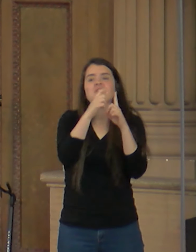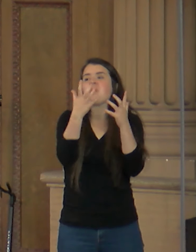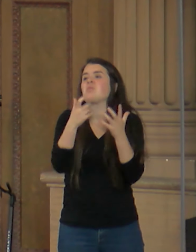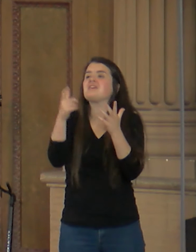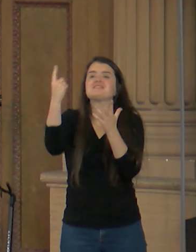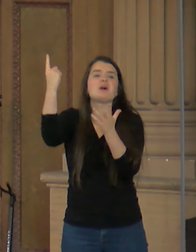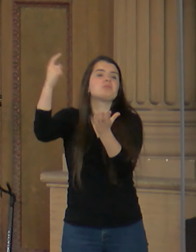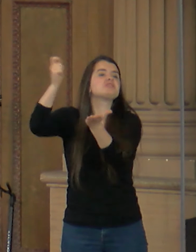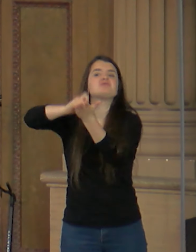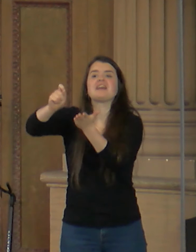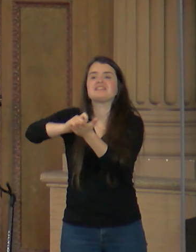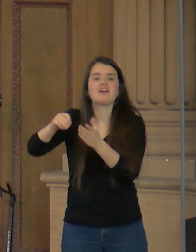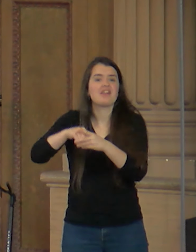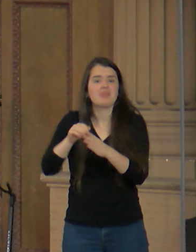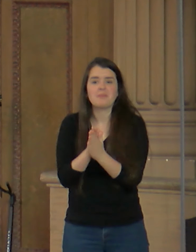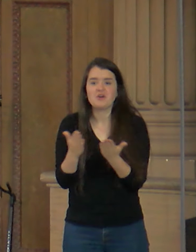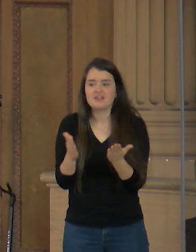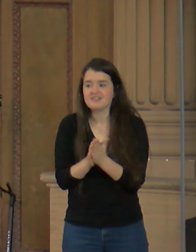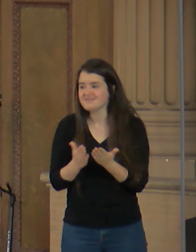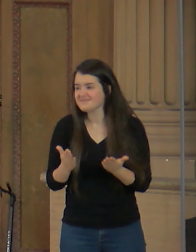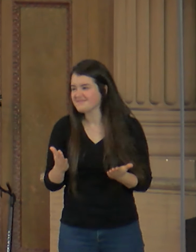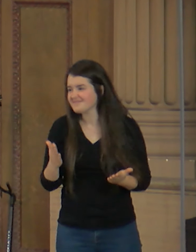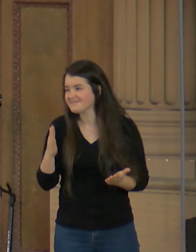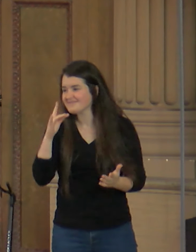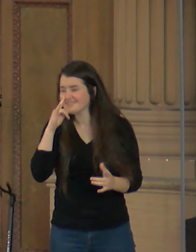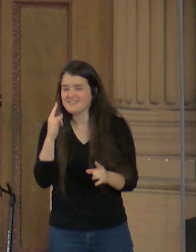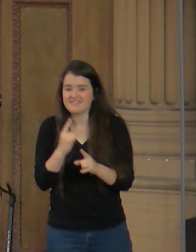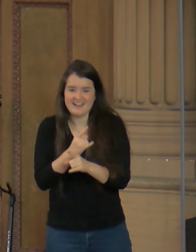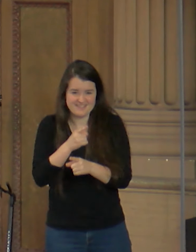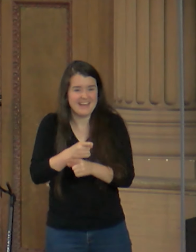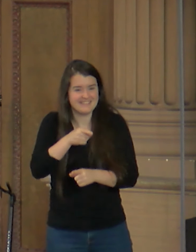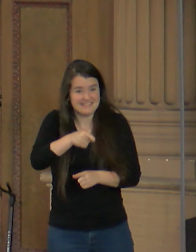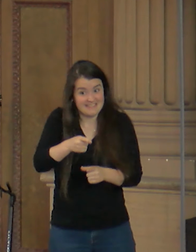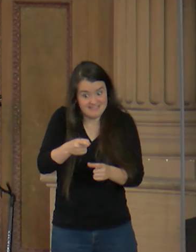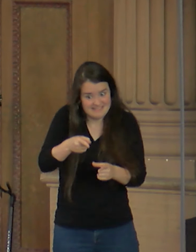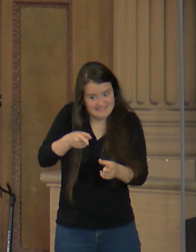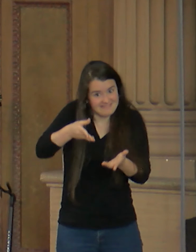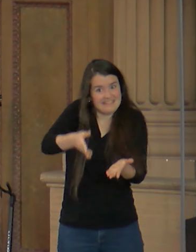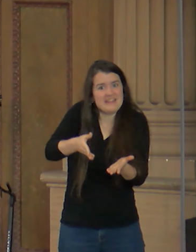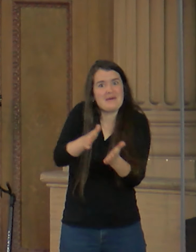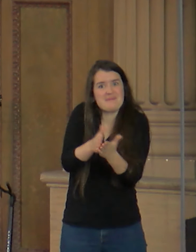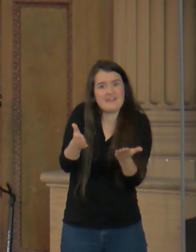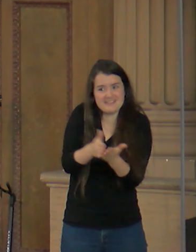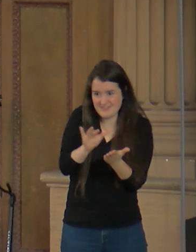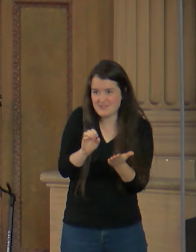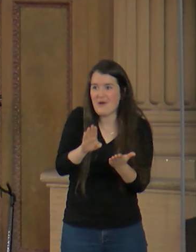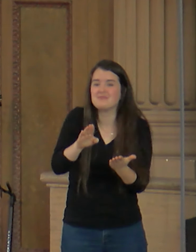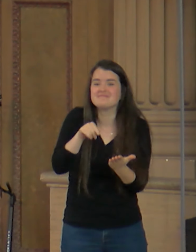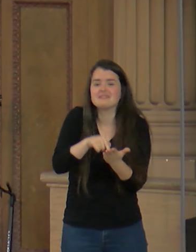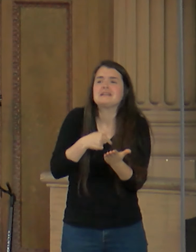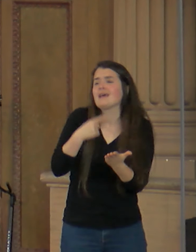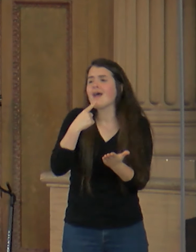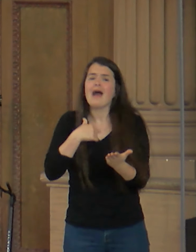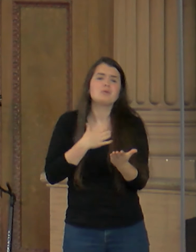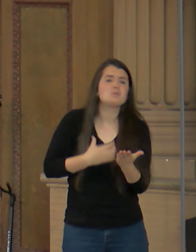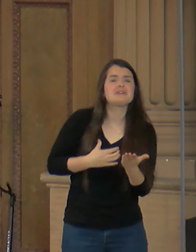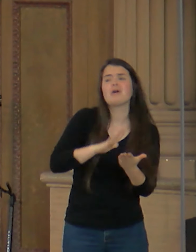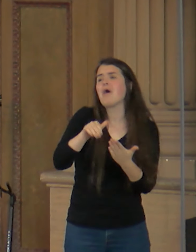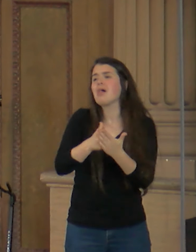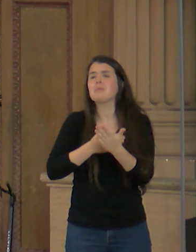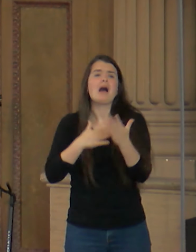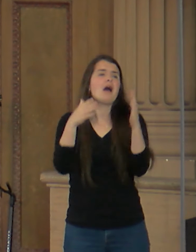were inscribed in a book." Which is a funny thing to say in the book of Job. Like he's saying, man, I wish we could write all my words down into a